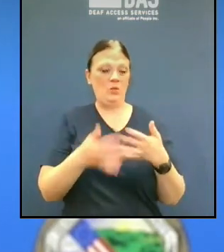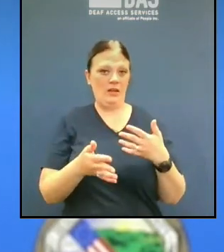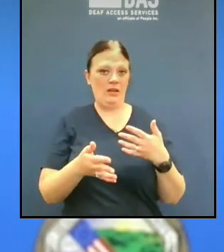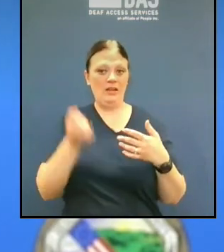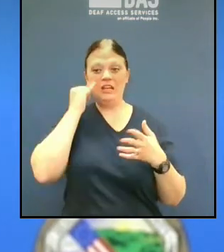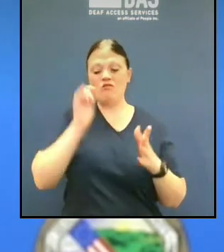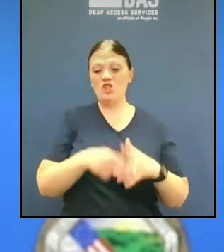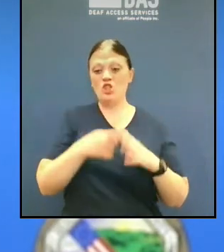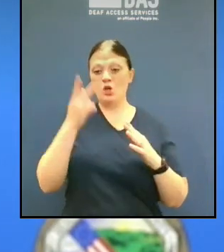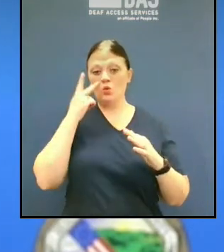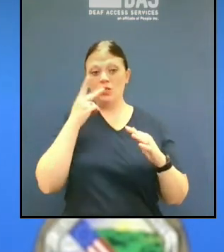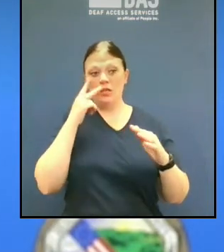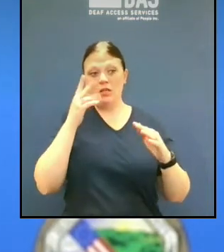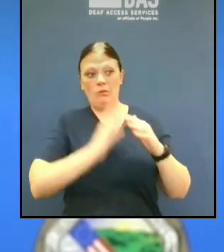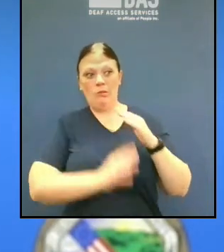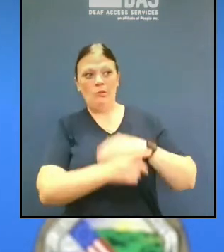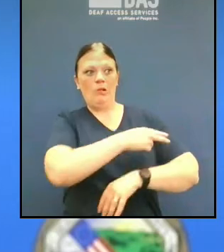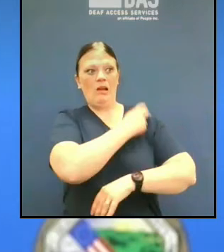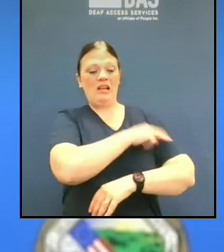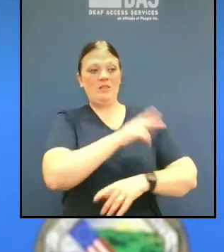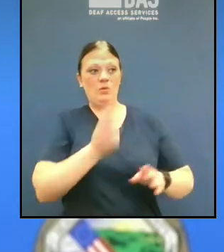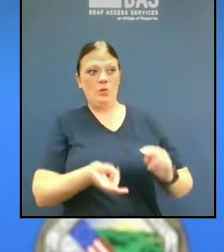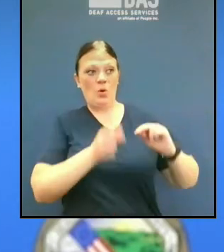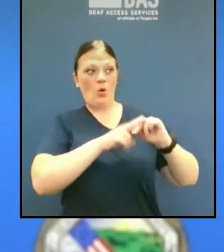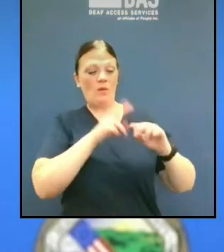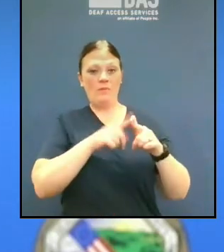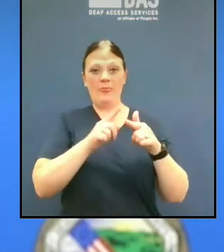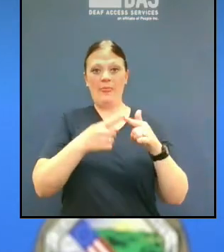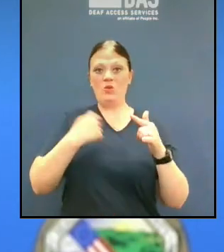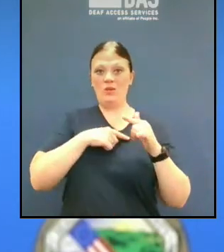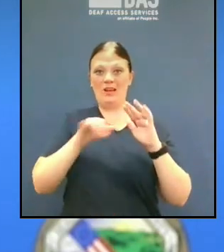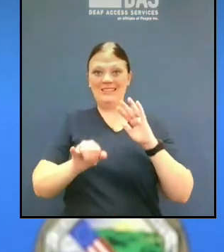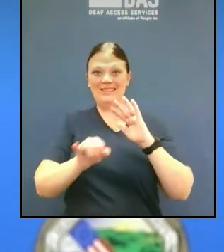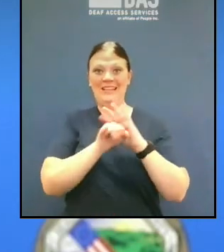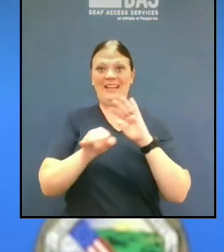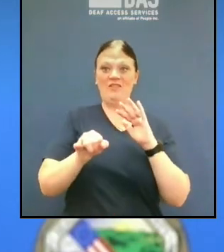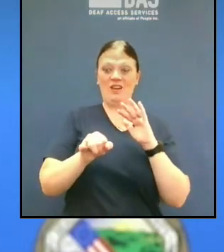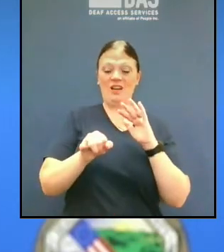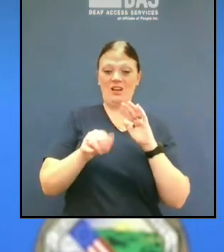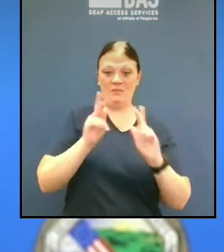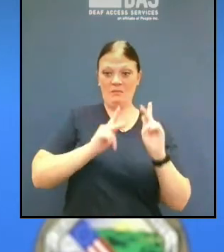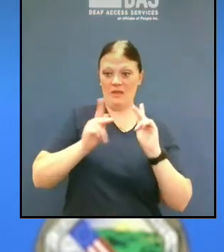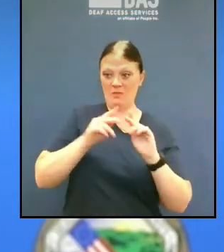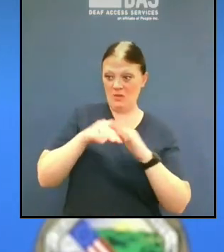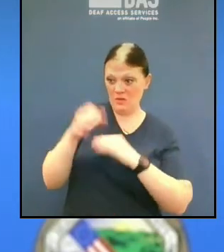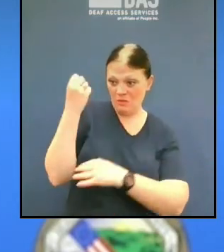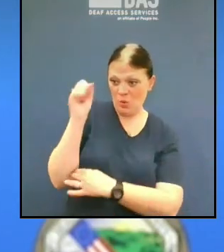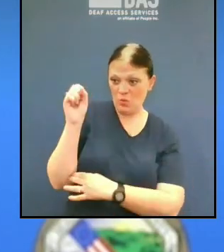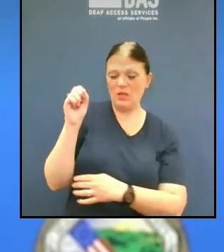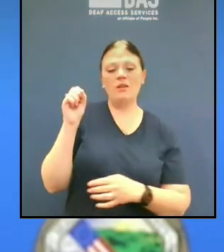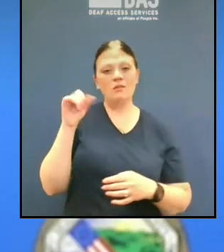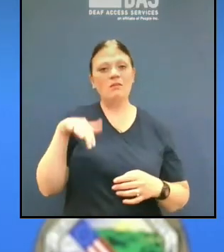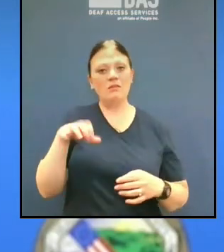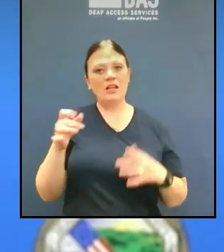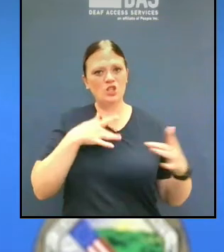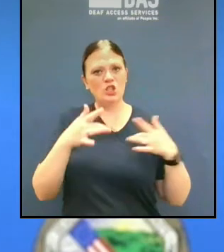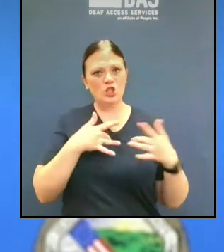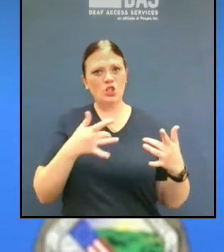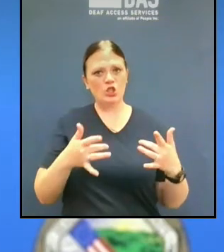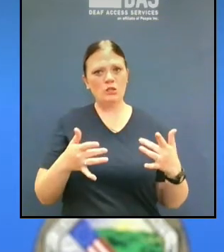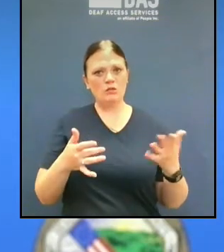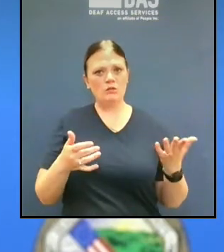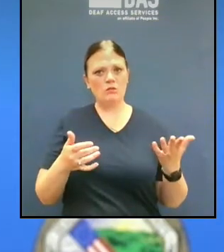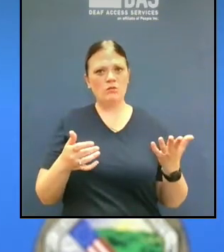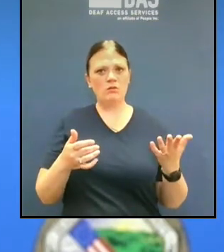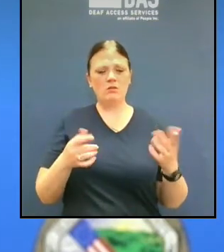to see hospitalizations go up and we identify that these individuals attended the protest, well, then that's going to be concerning.